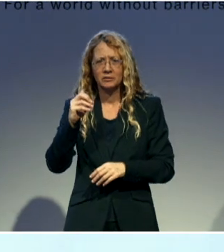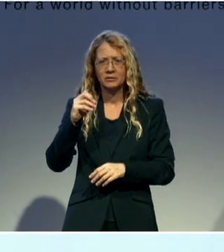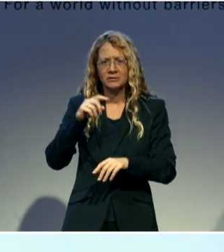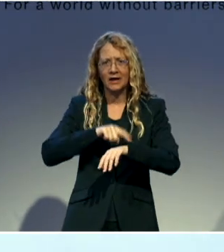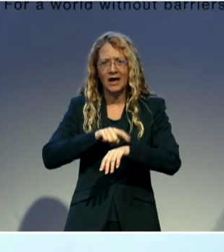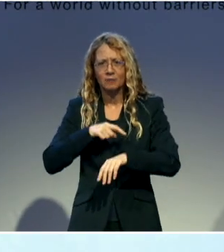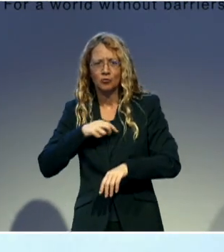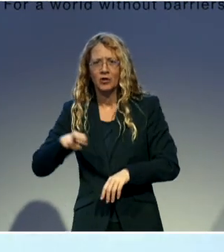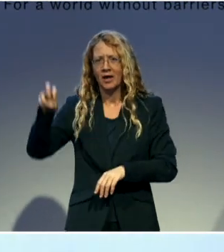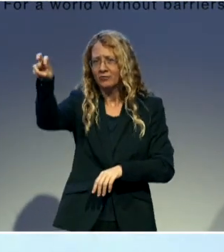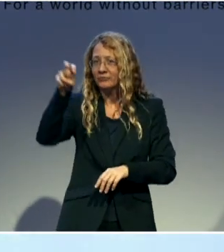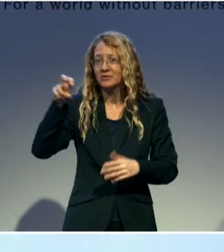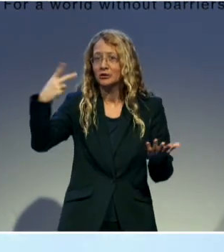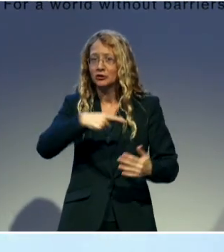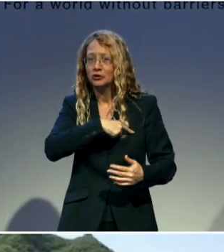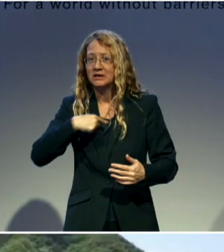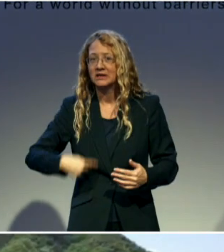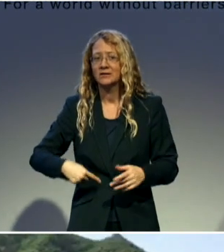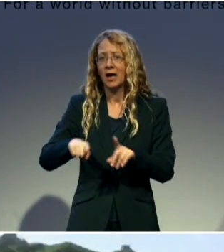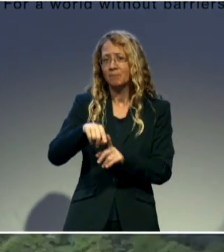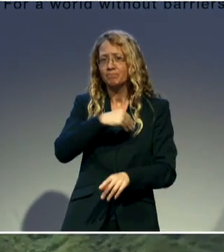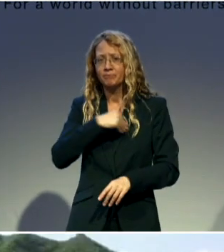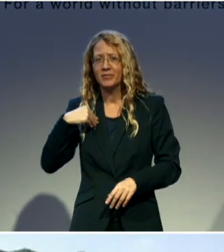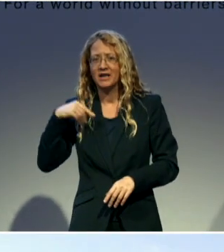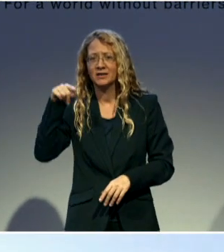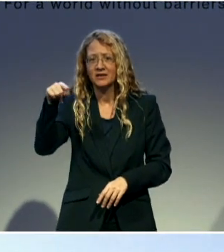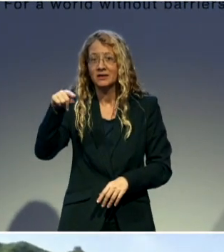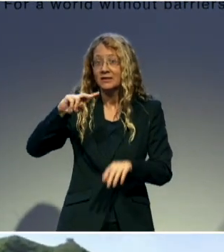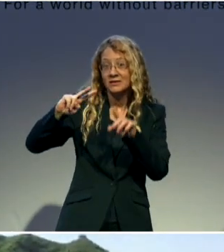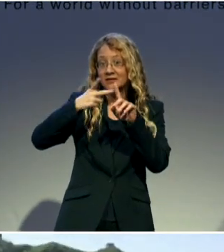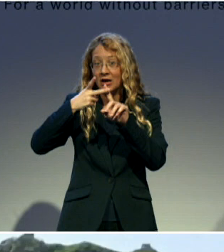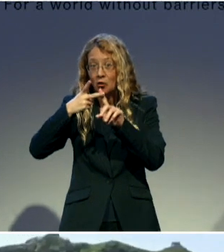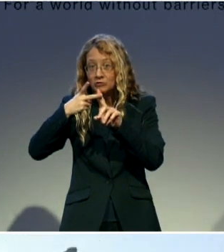Shepherd's Field Children's Village, and second time on the Great Wall.